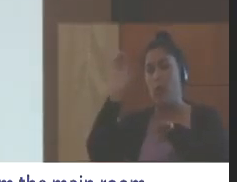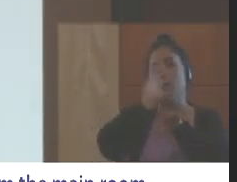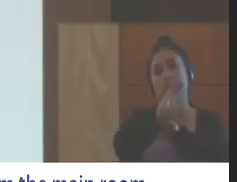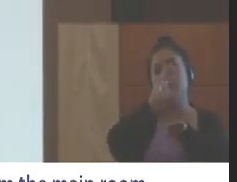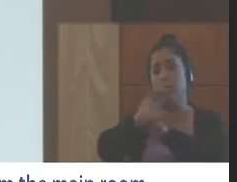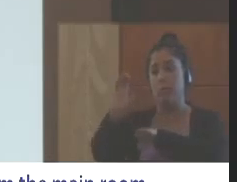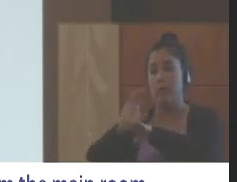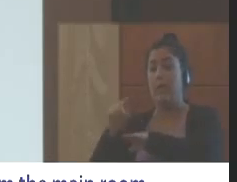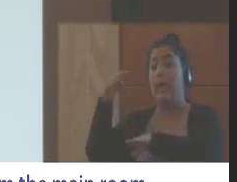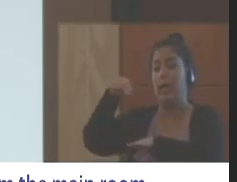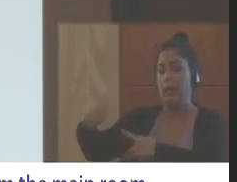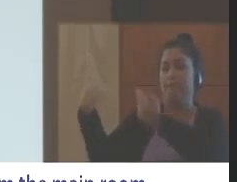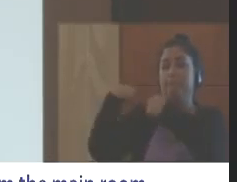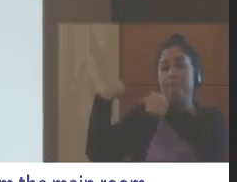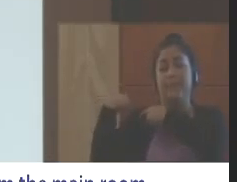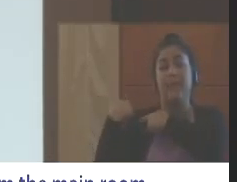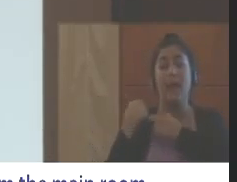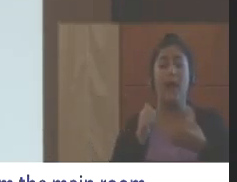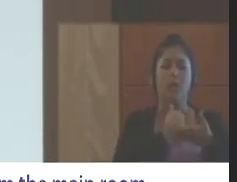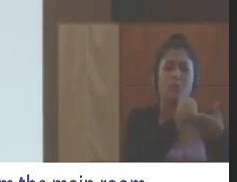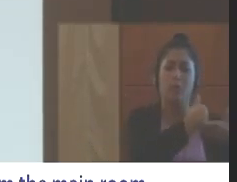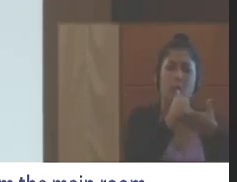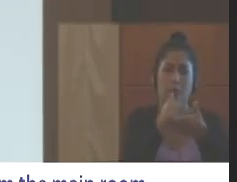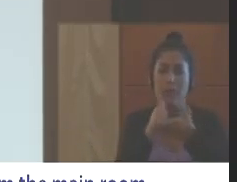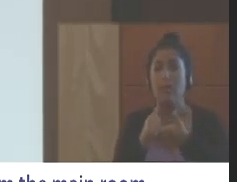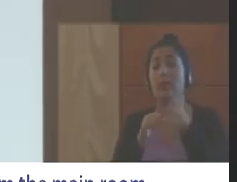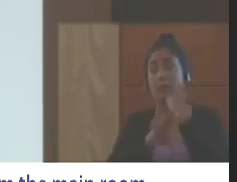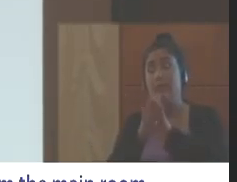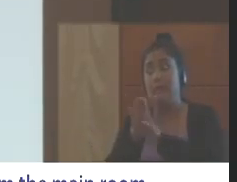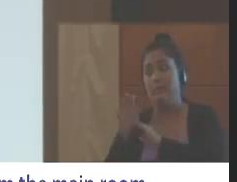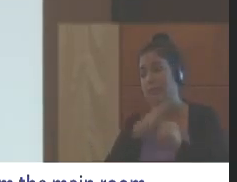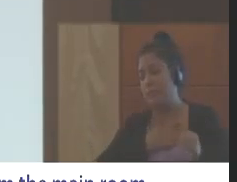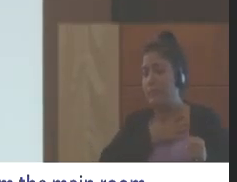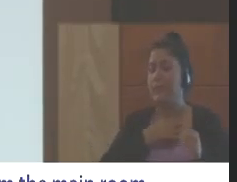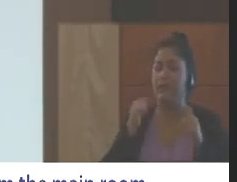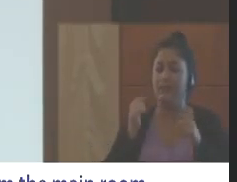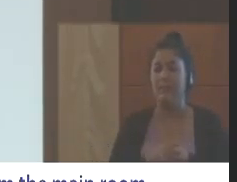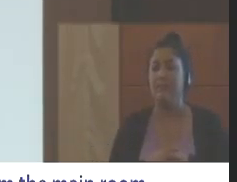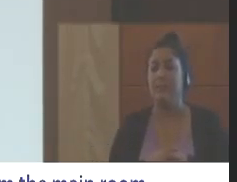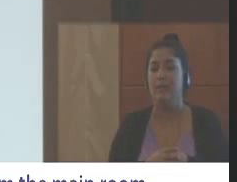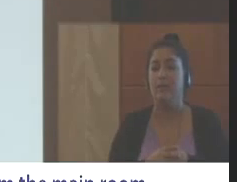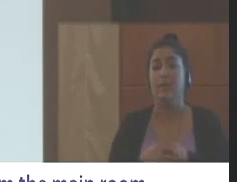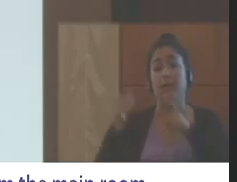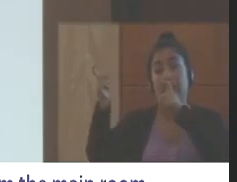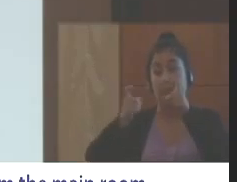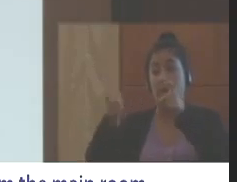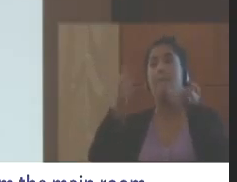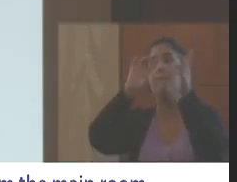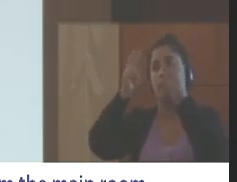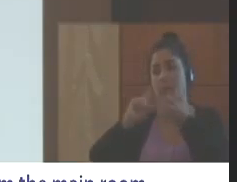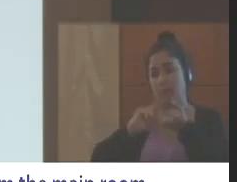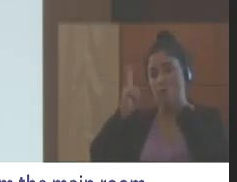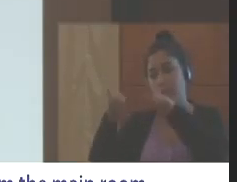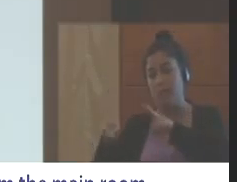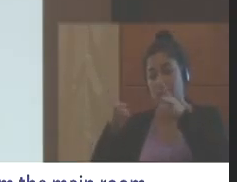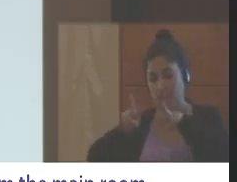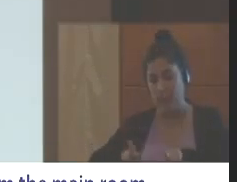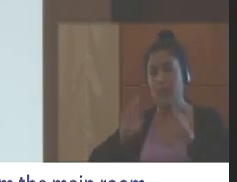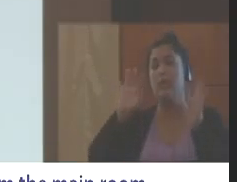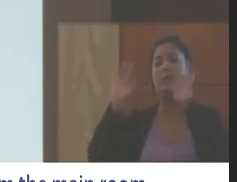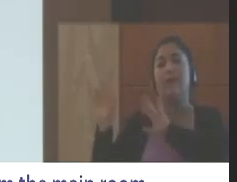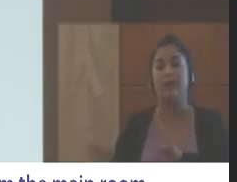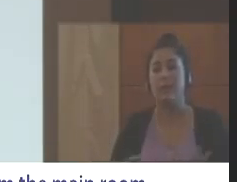that has the power and necessary force at the level of the President and his ministers, led by a Secretariat